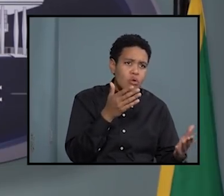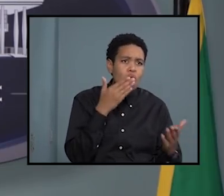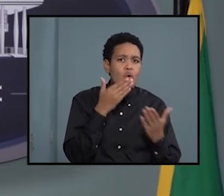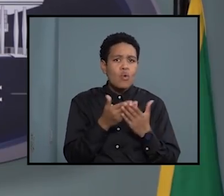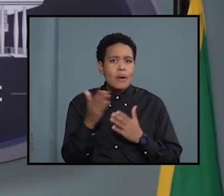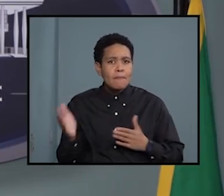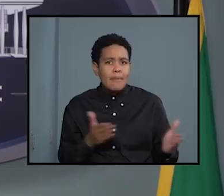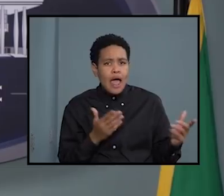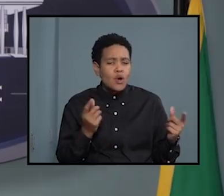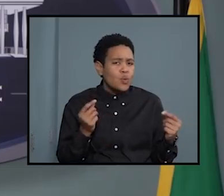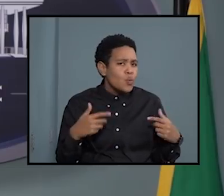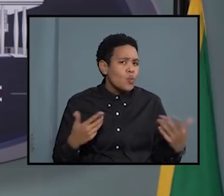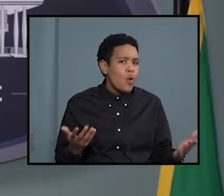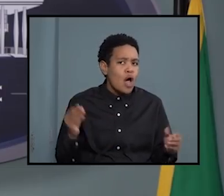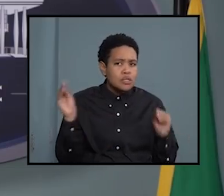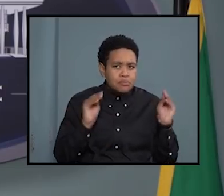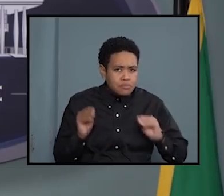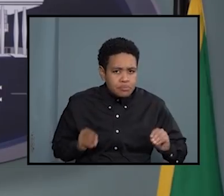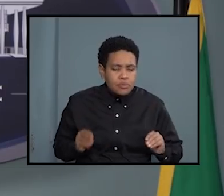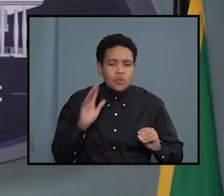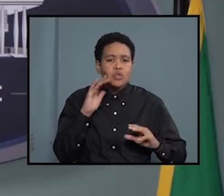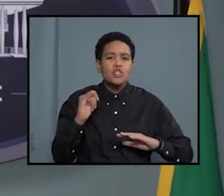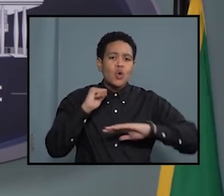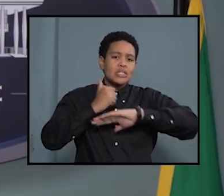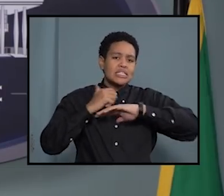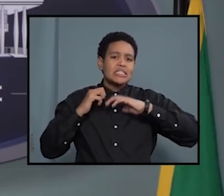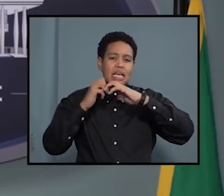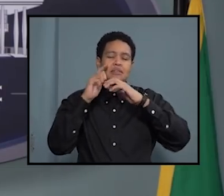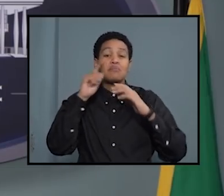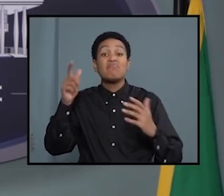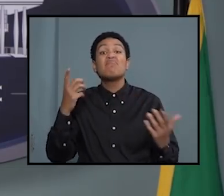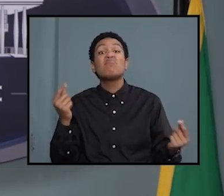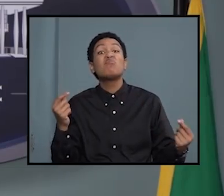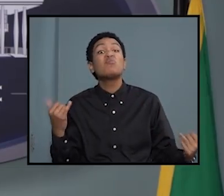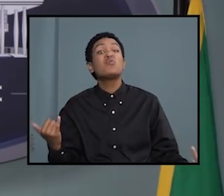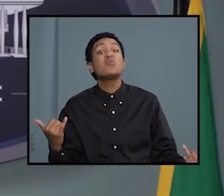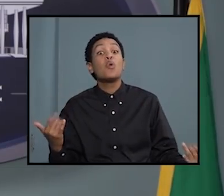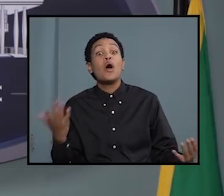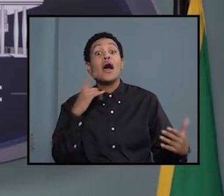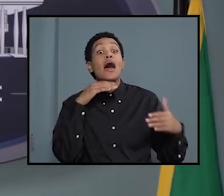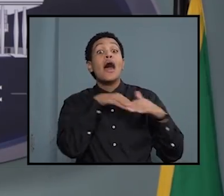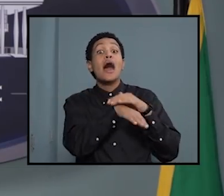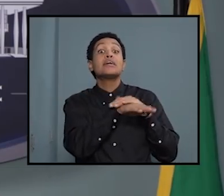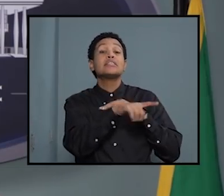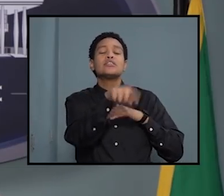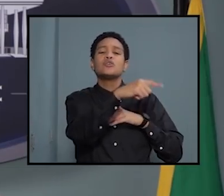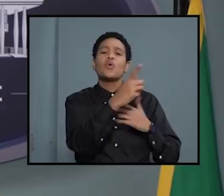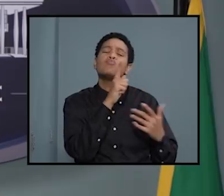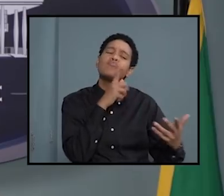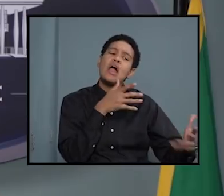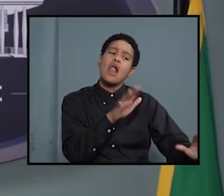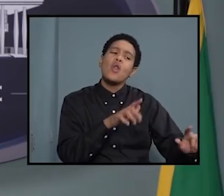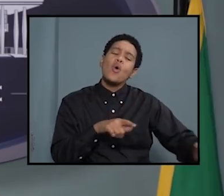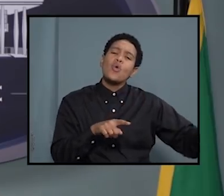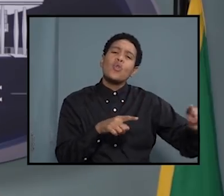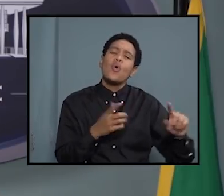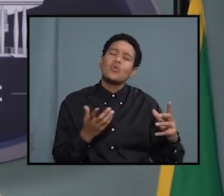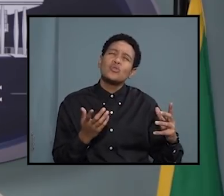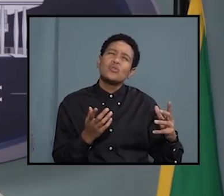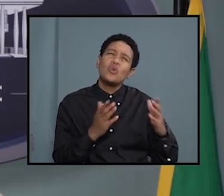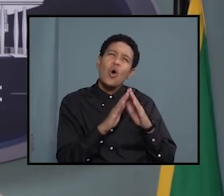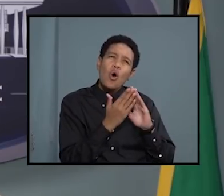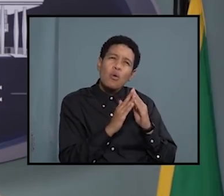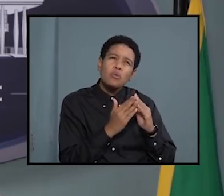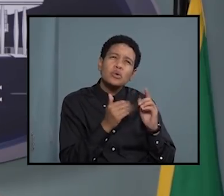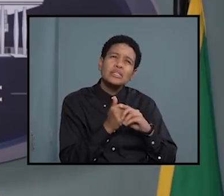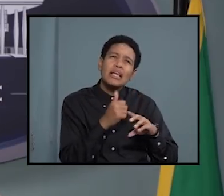constructive plan, which has now been put in place, and they're about the business of accessing those, allowing those